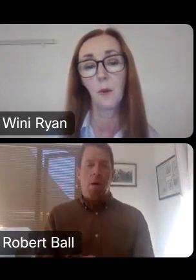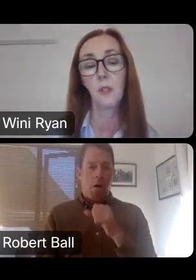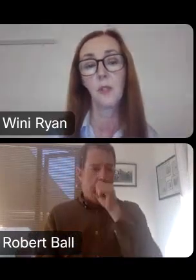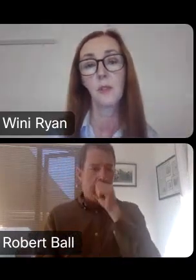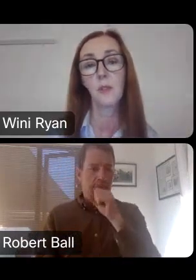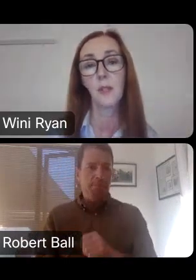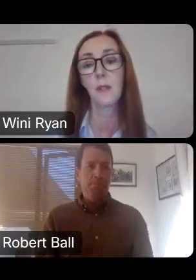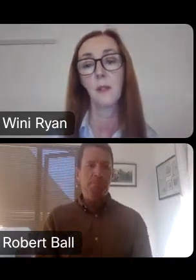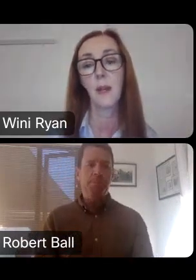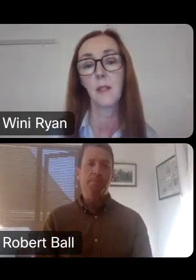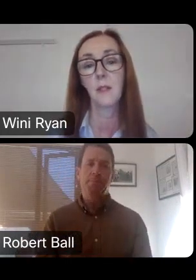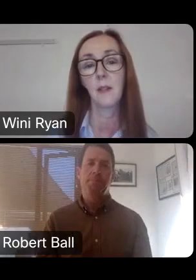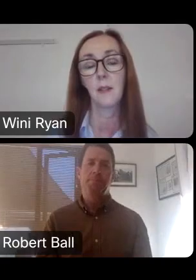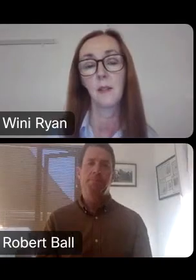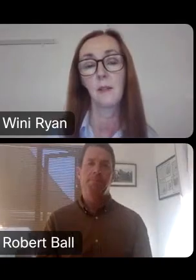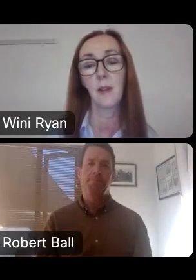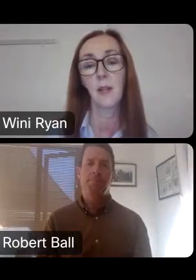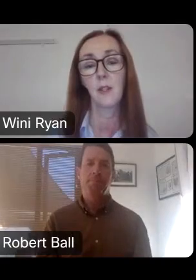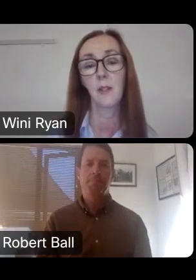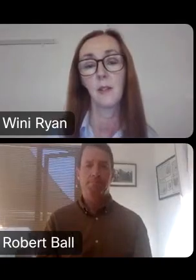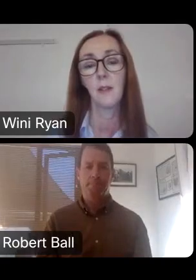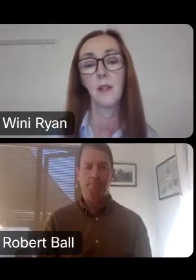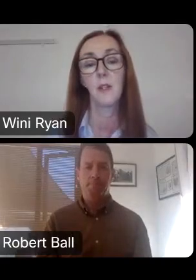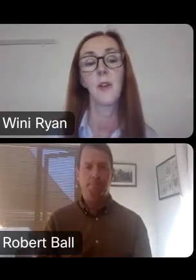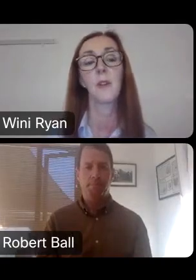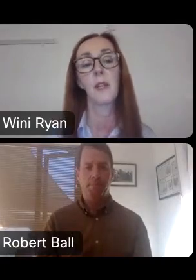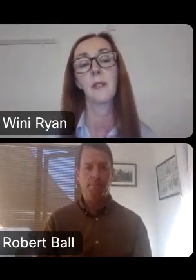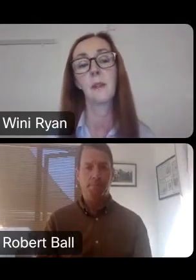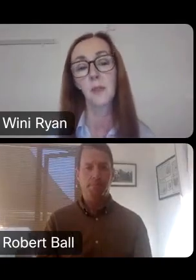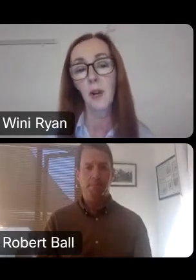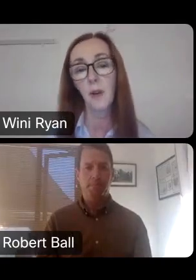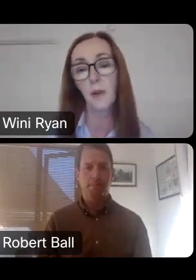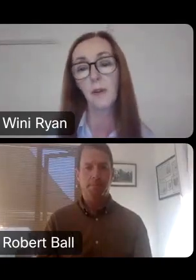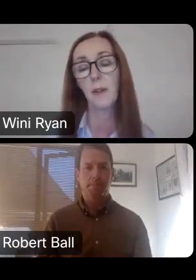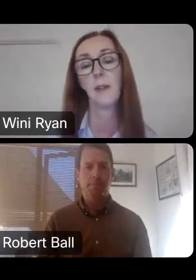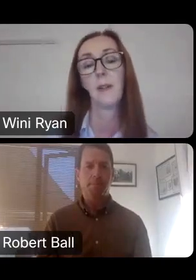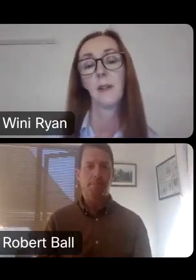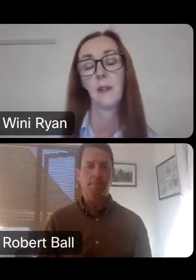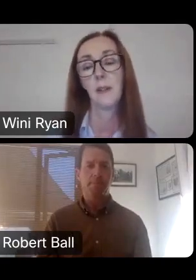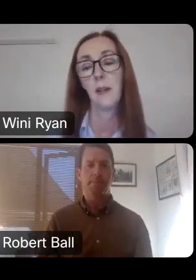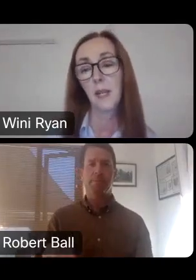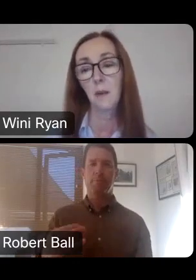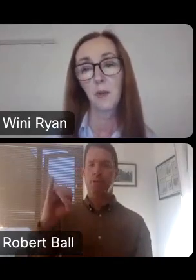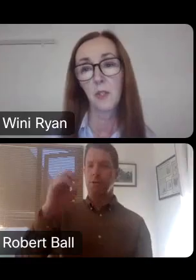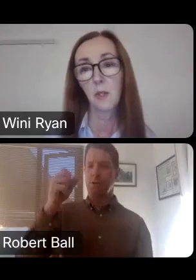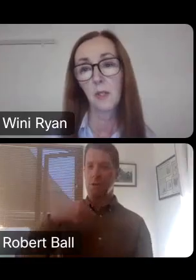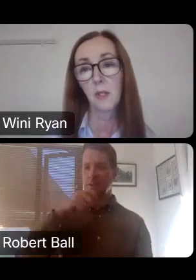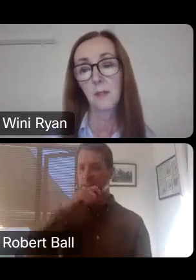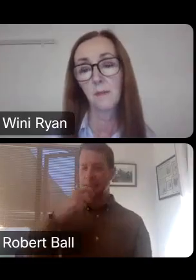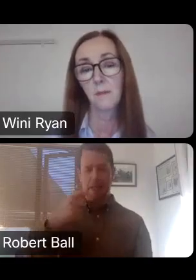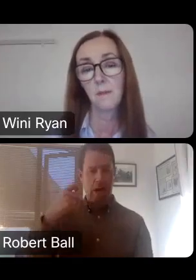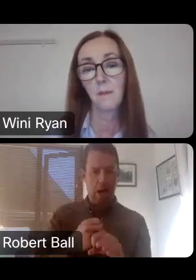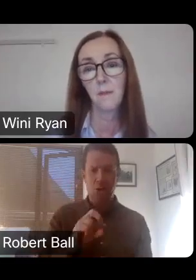What would you say back to the patient as your reflection? John has said it was harder. I mean, I want to do